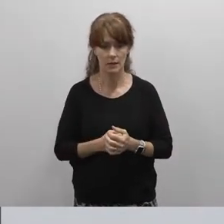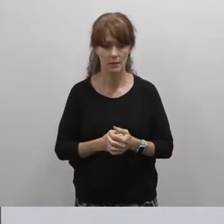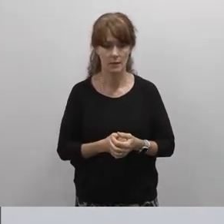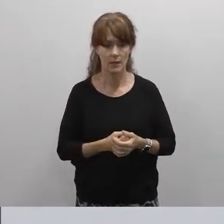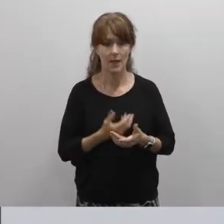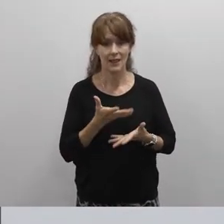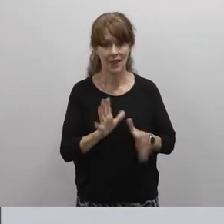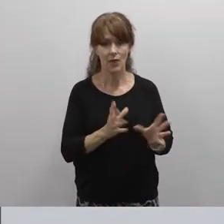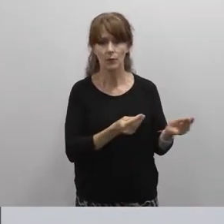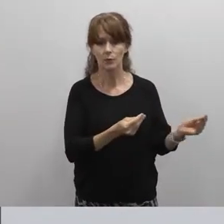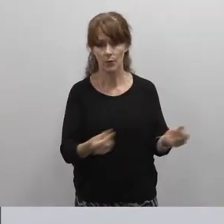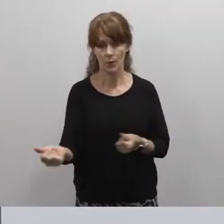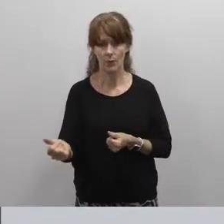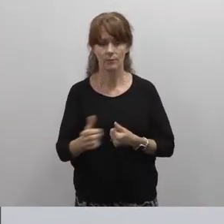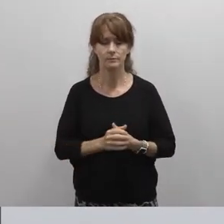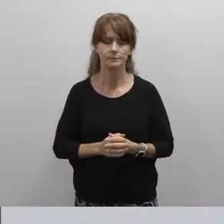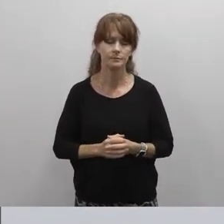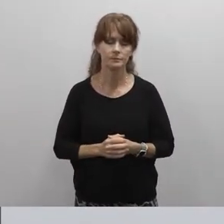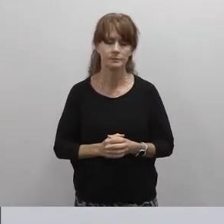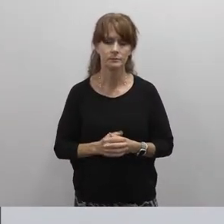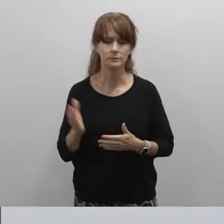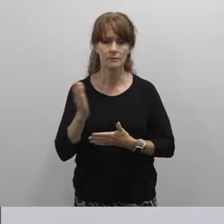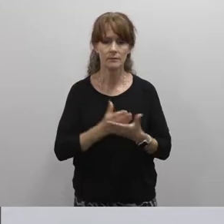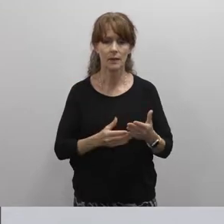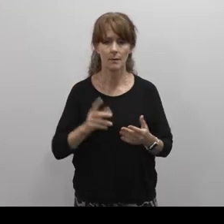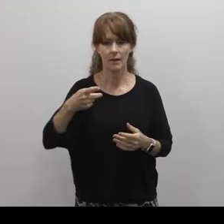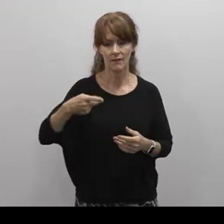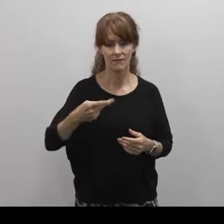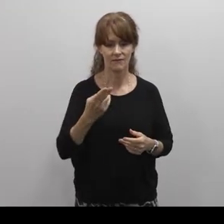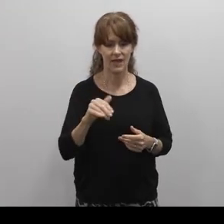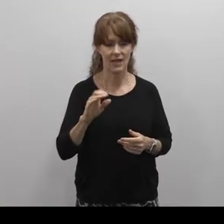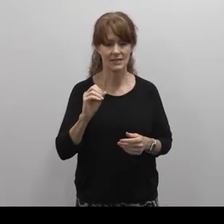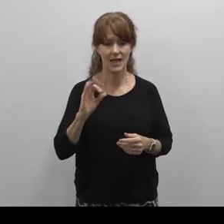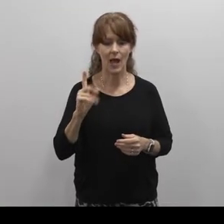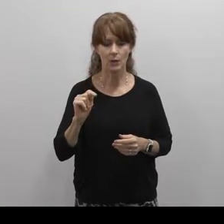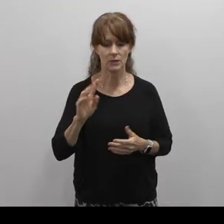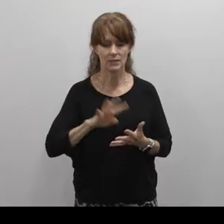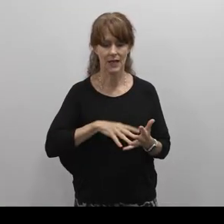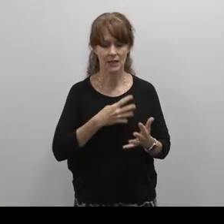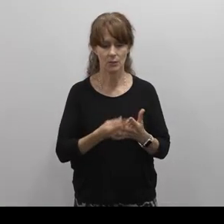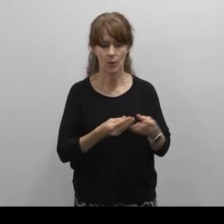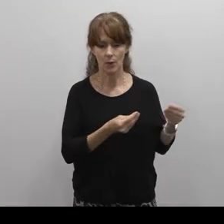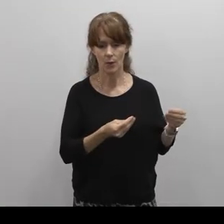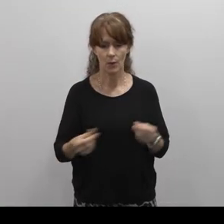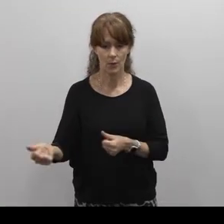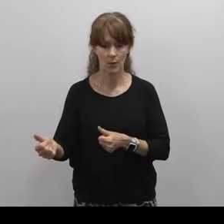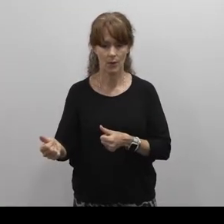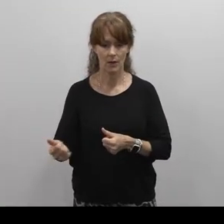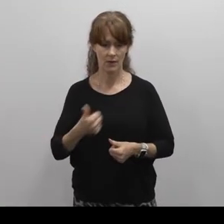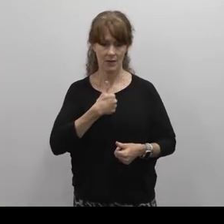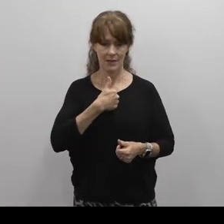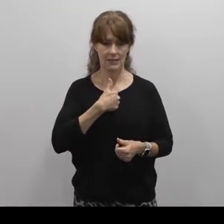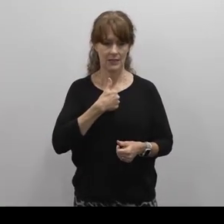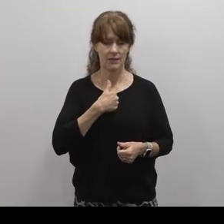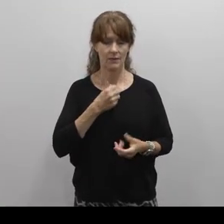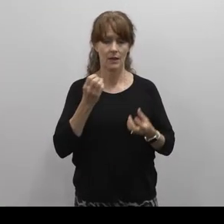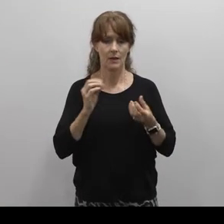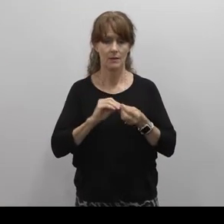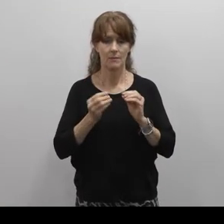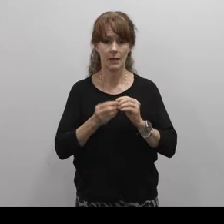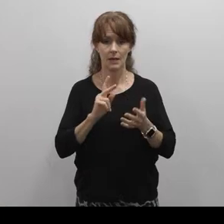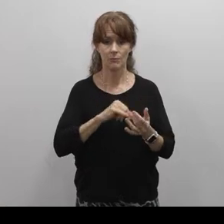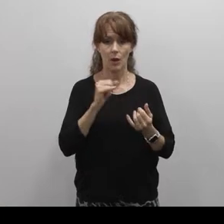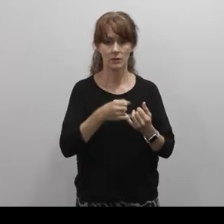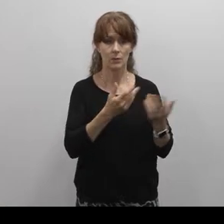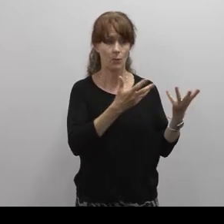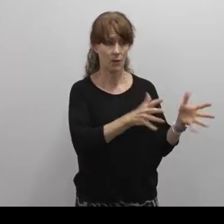play out. Part of that also entails a phase out schedule. So, and I actually just teed it up for myself. So there's a number of projects where